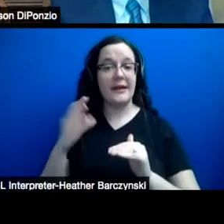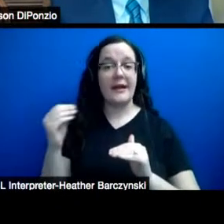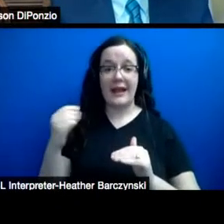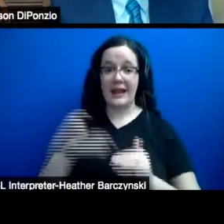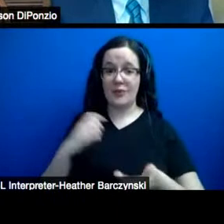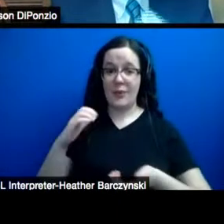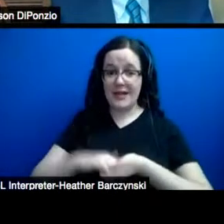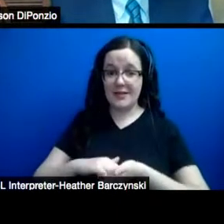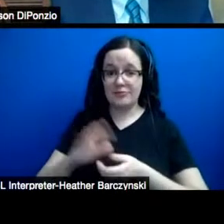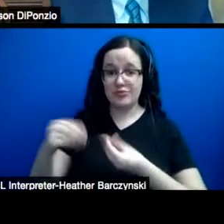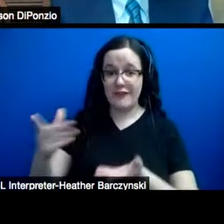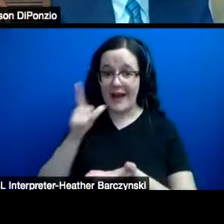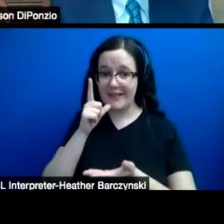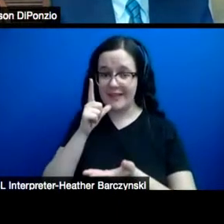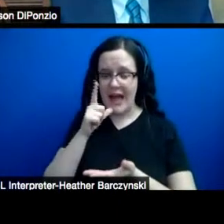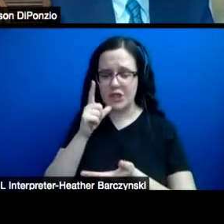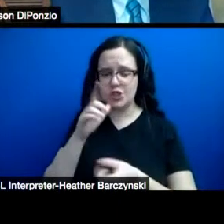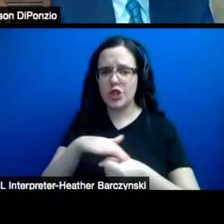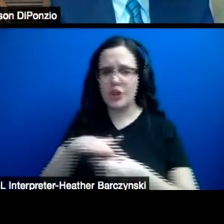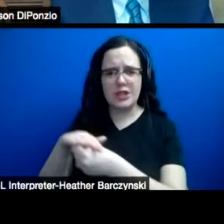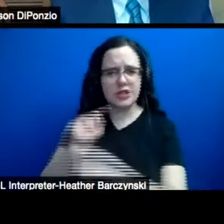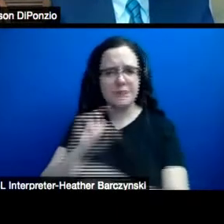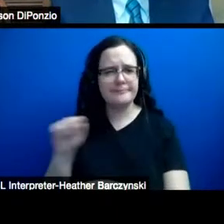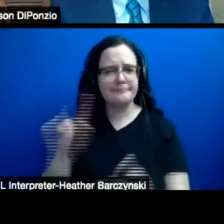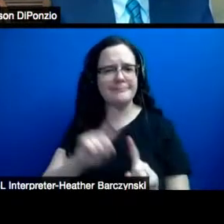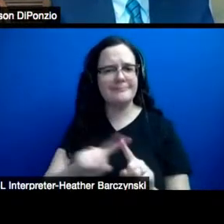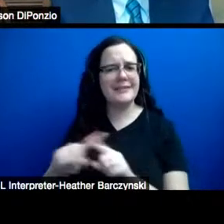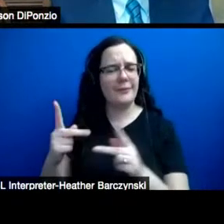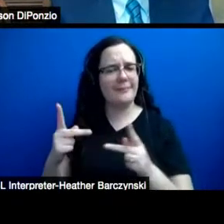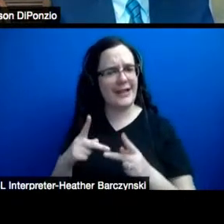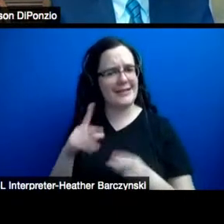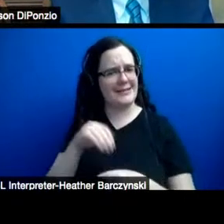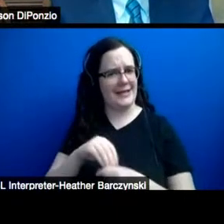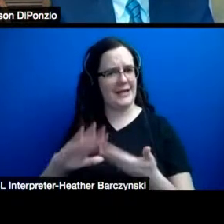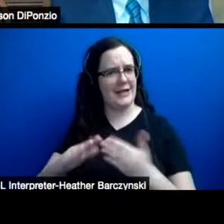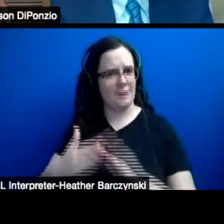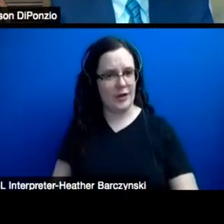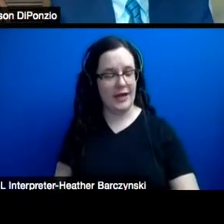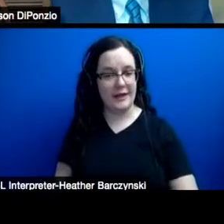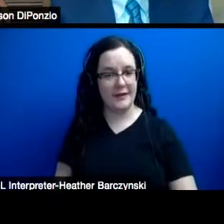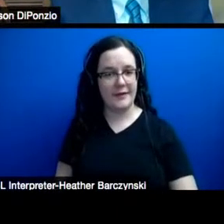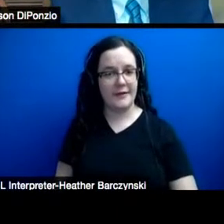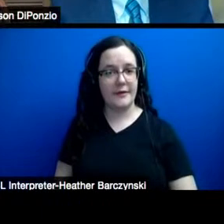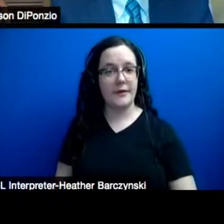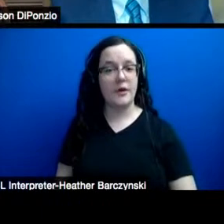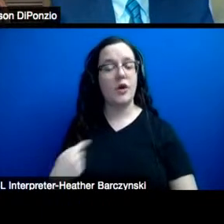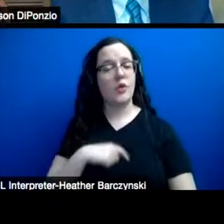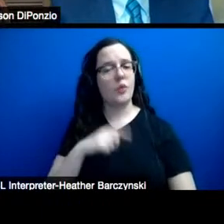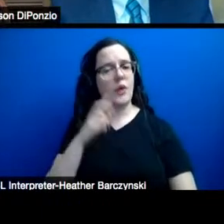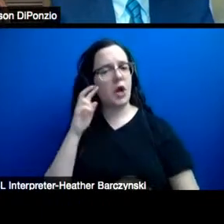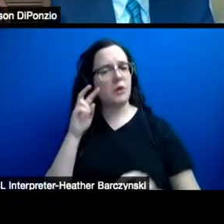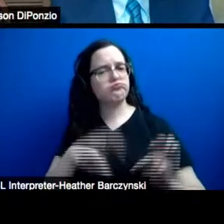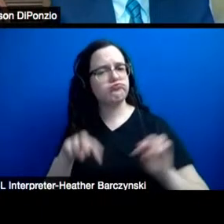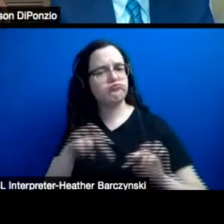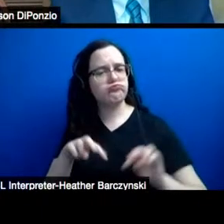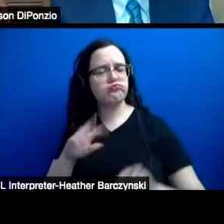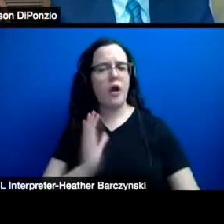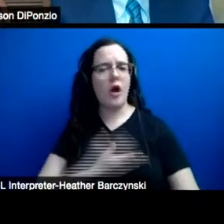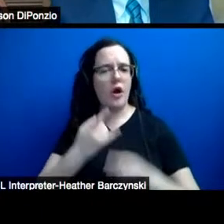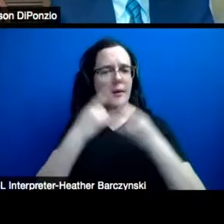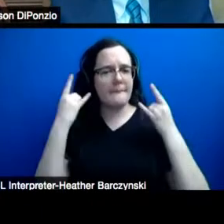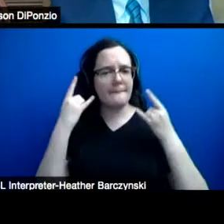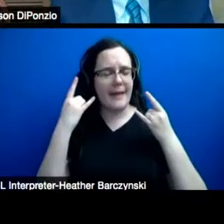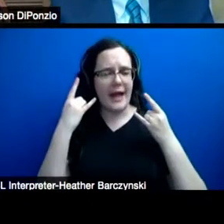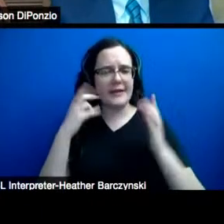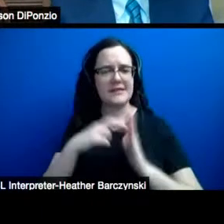at various sites in the community. We're reviewing our masking protocols for town programs